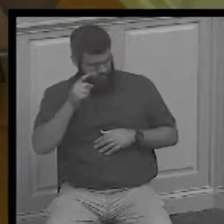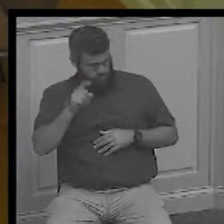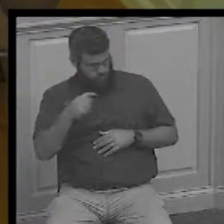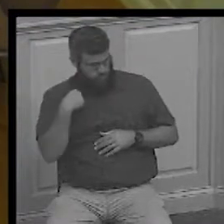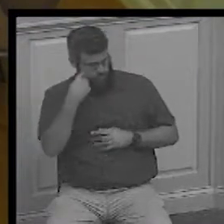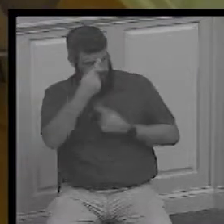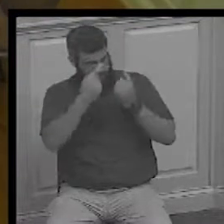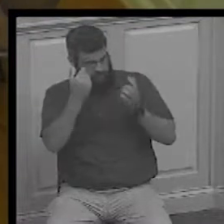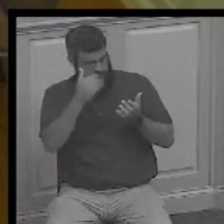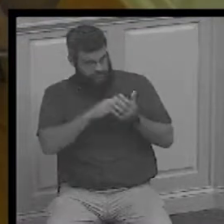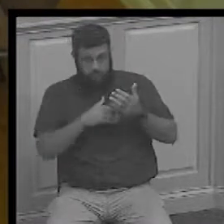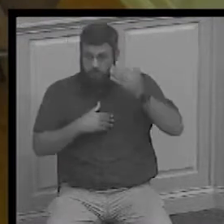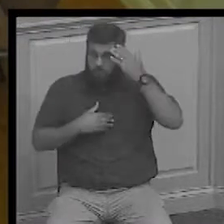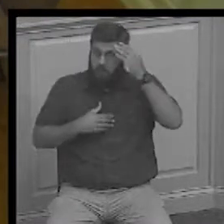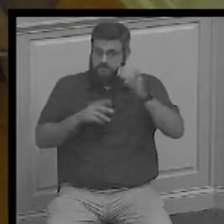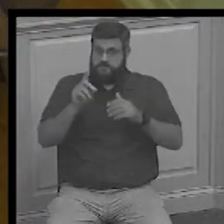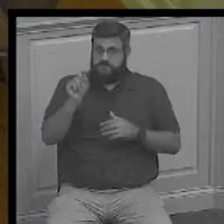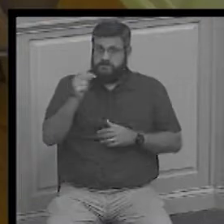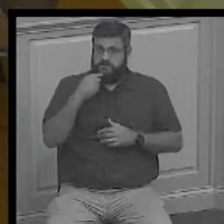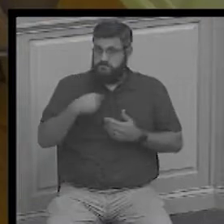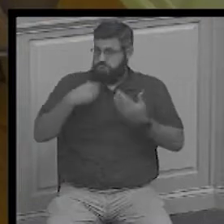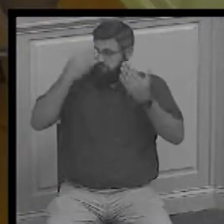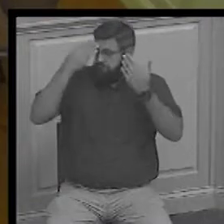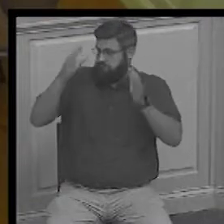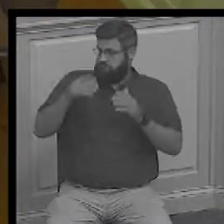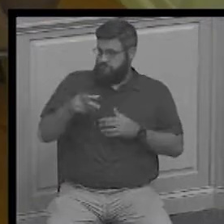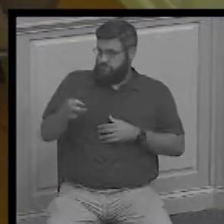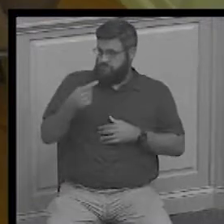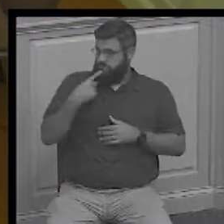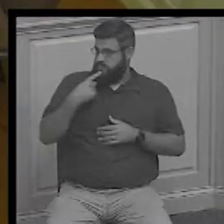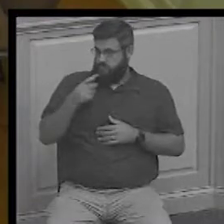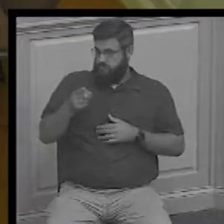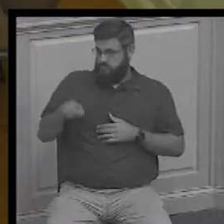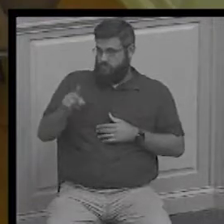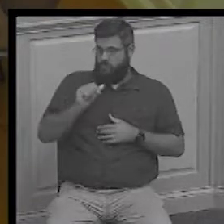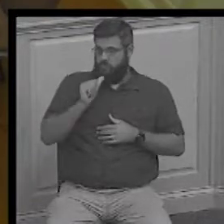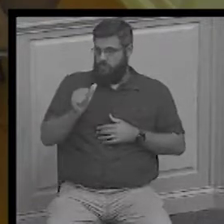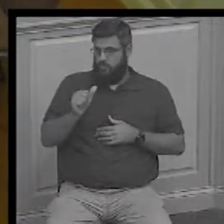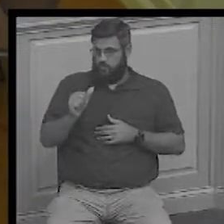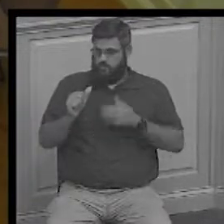and have? the well, I don't consultant- know. That's, Okay. I'm just asking. You said that you all don't